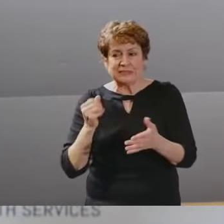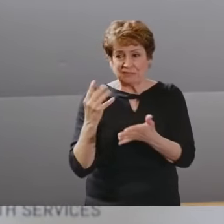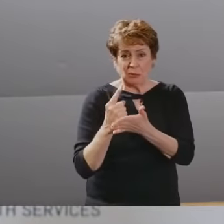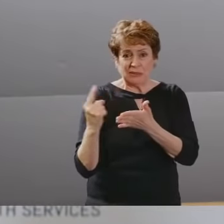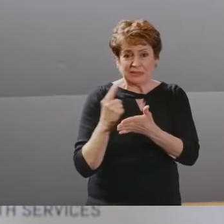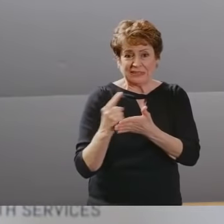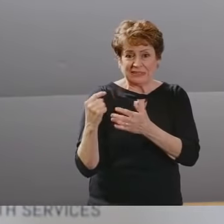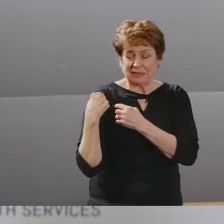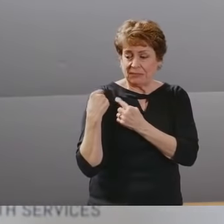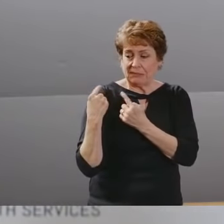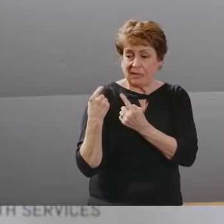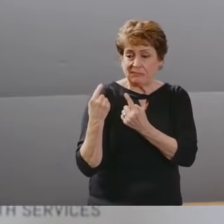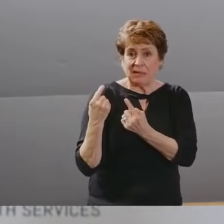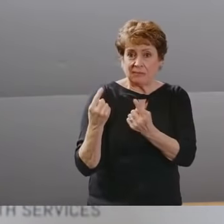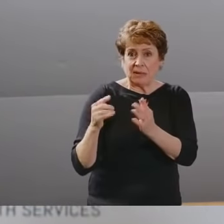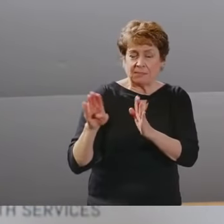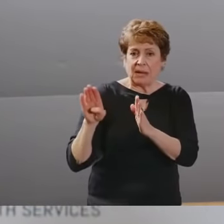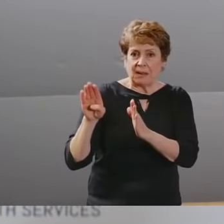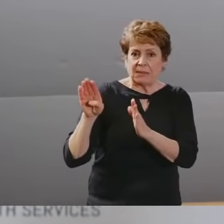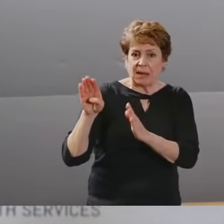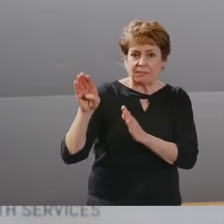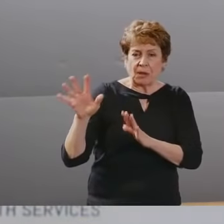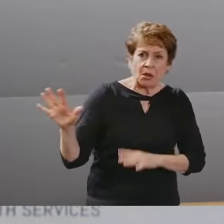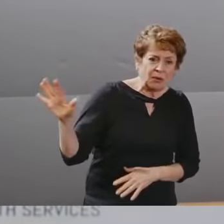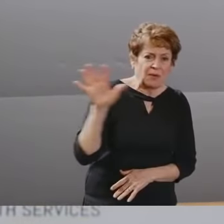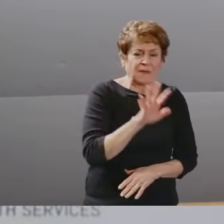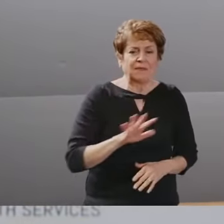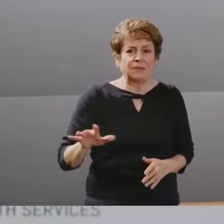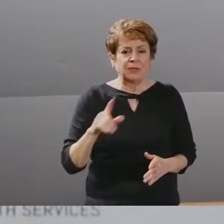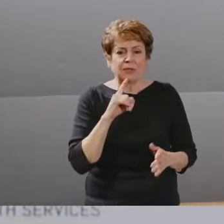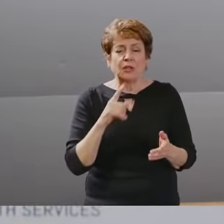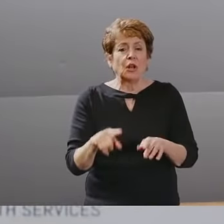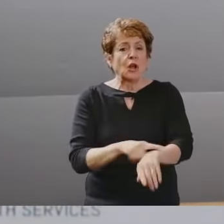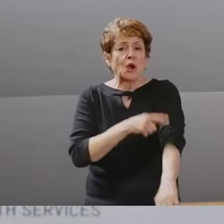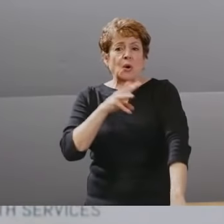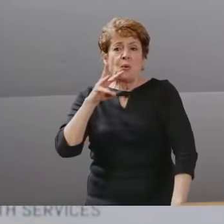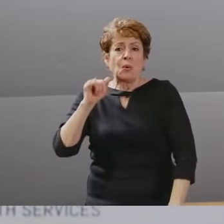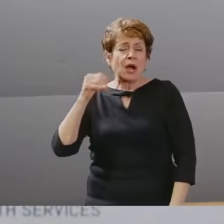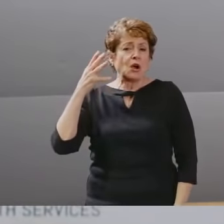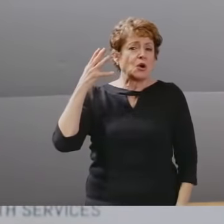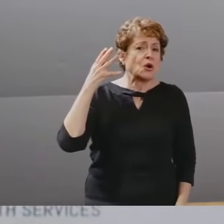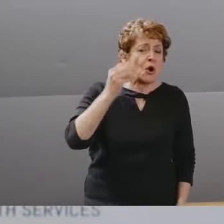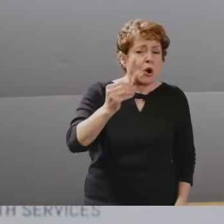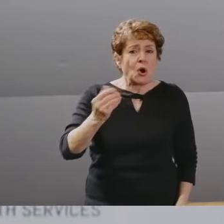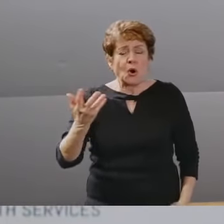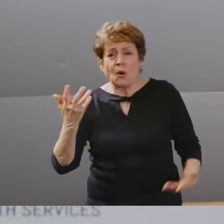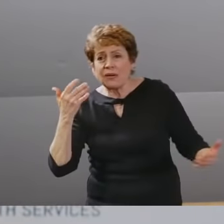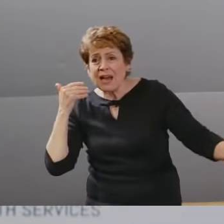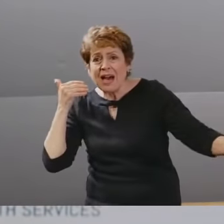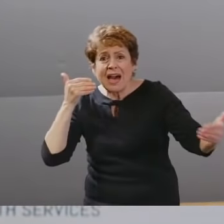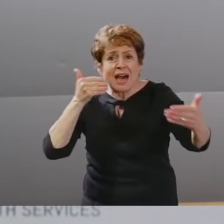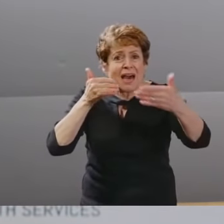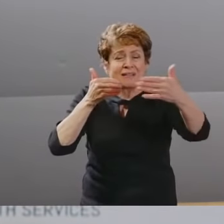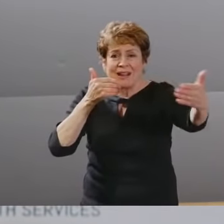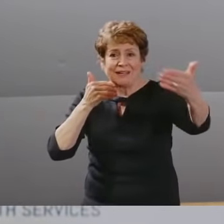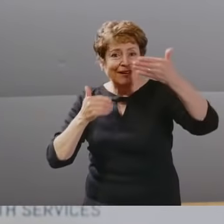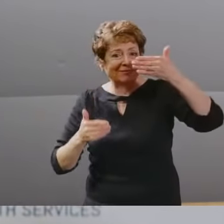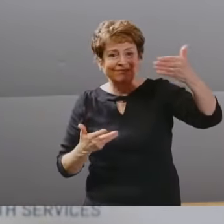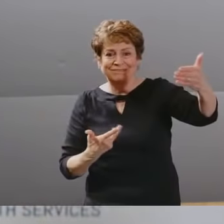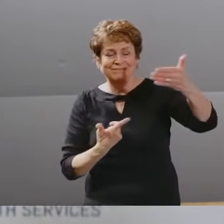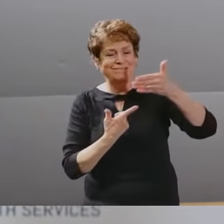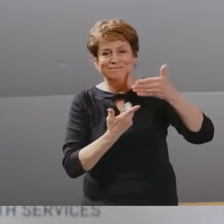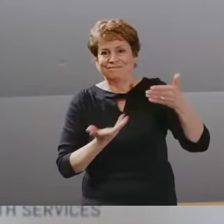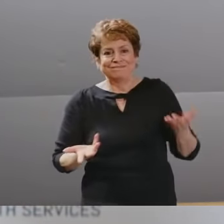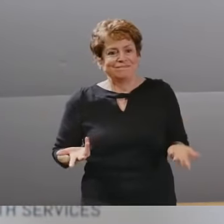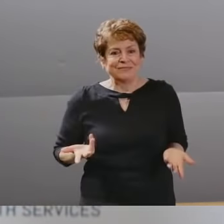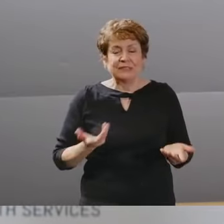this has been a long haul. You can't simplify or underestimate the impact this has had on so